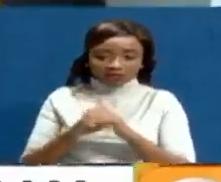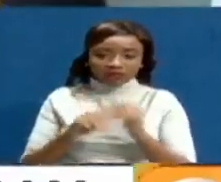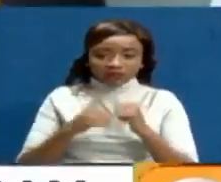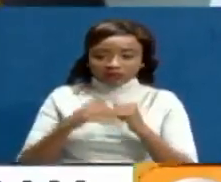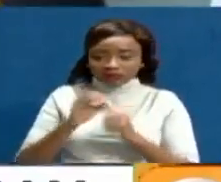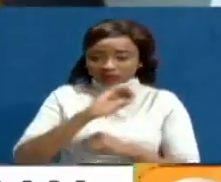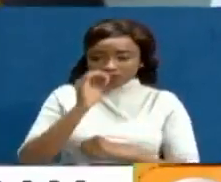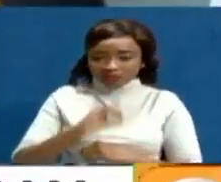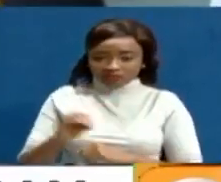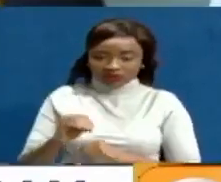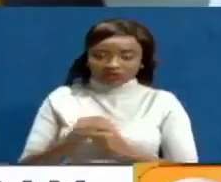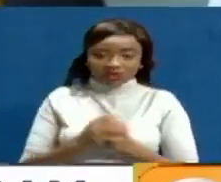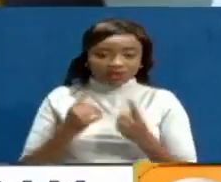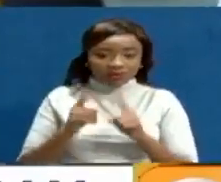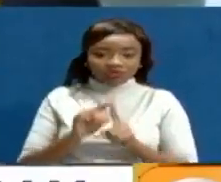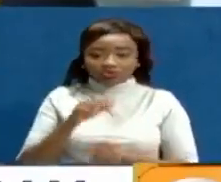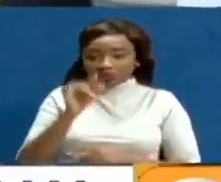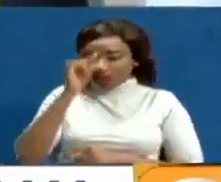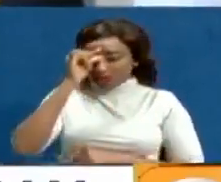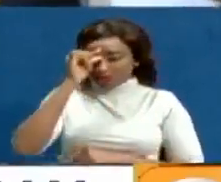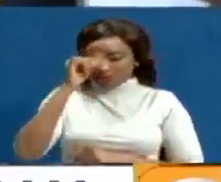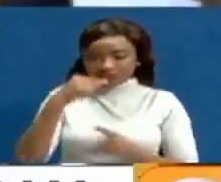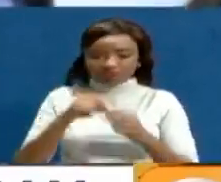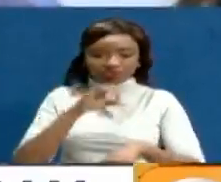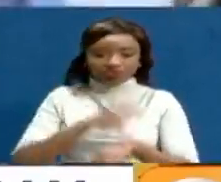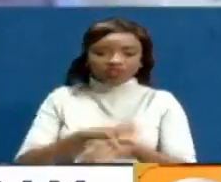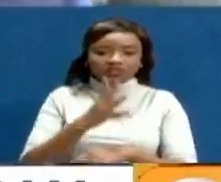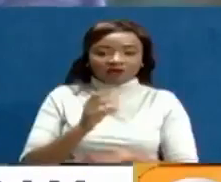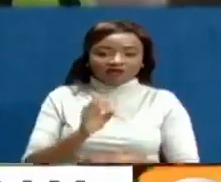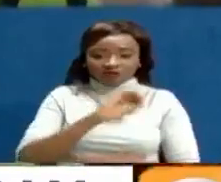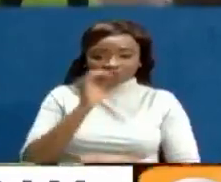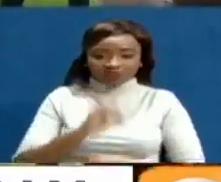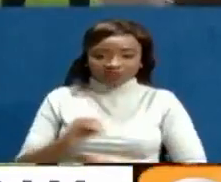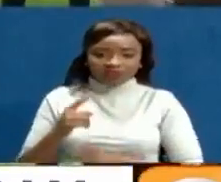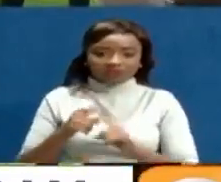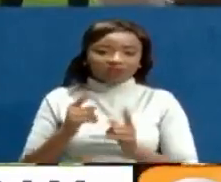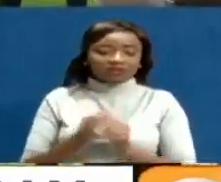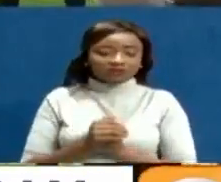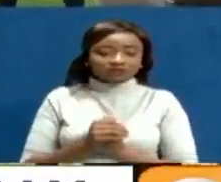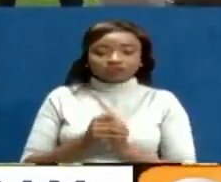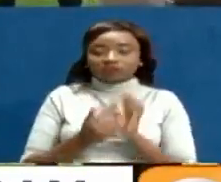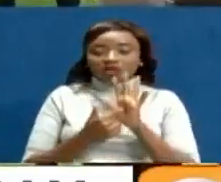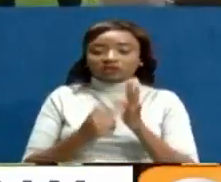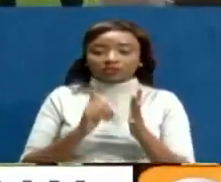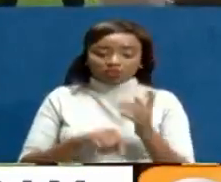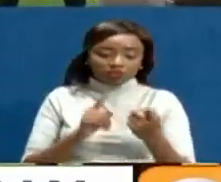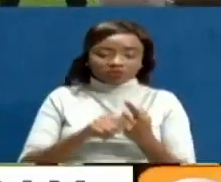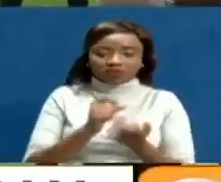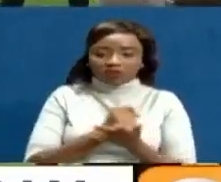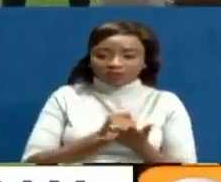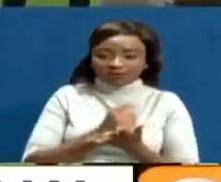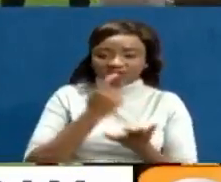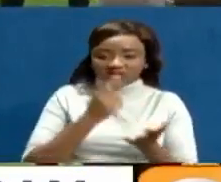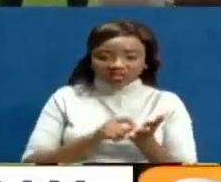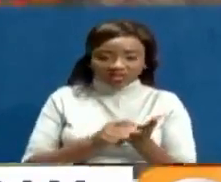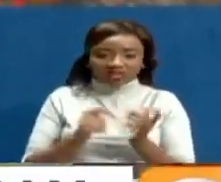shelf price, while government covers the remaining 40%. The initial phase targets rice, coffee, Irish potatoes and